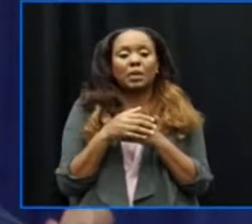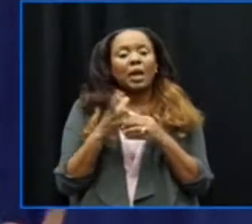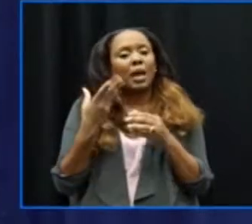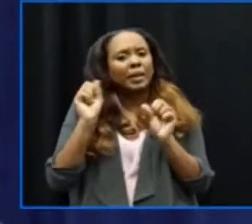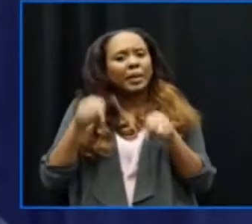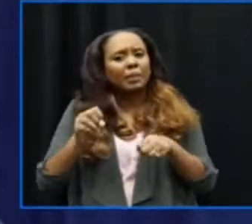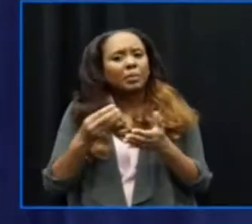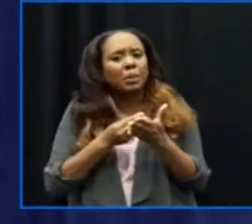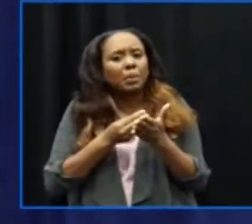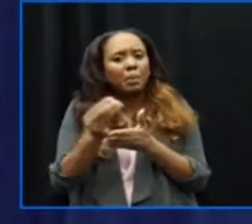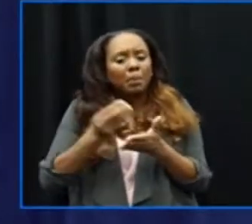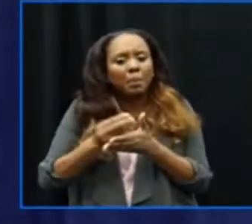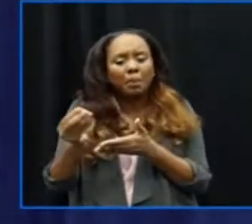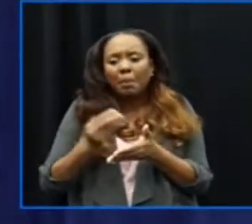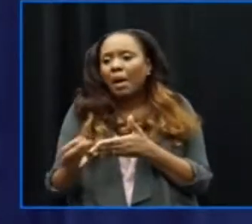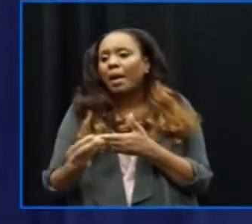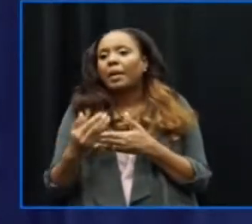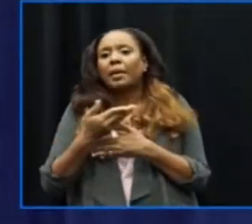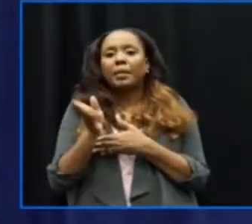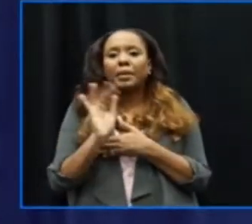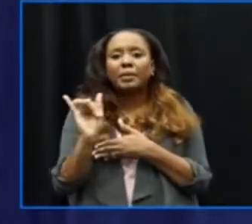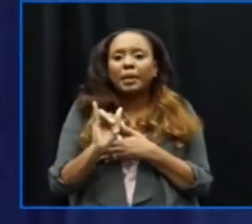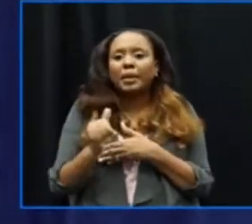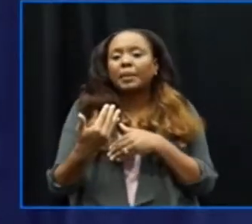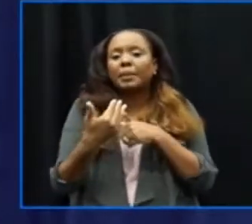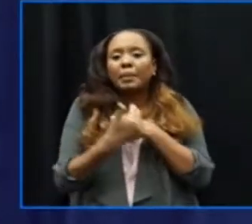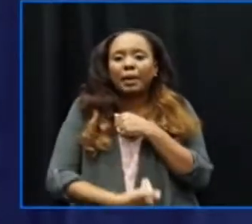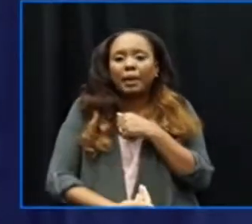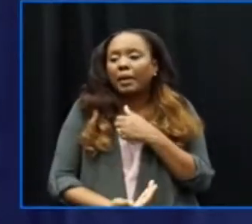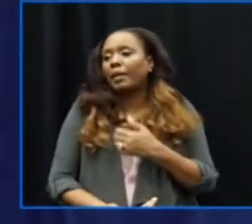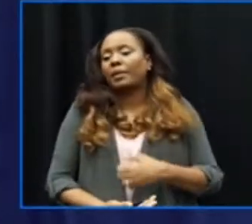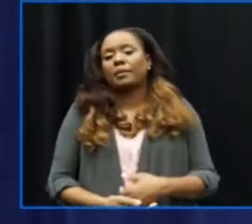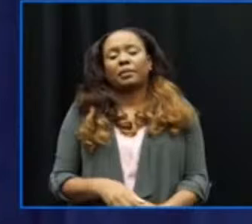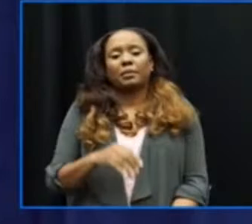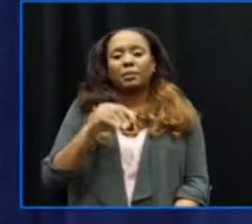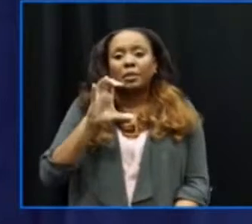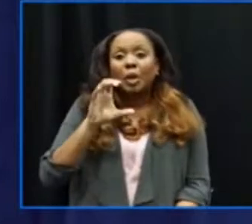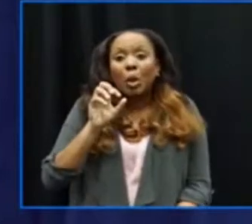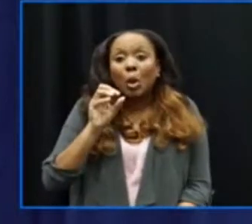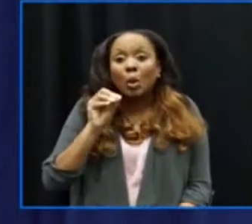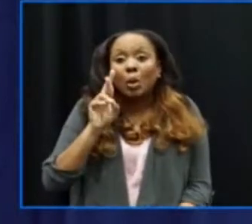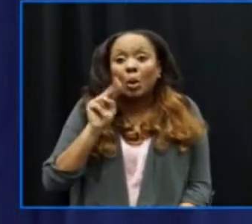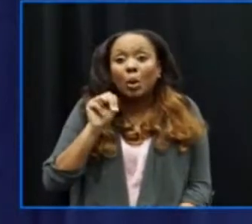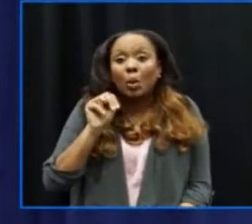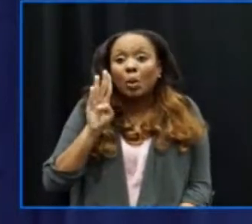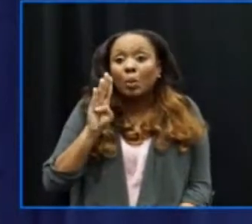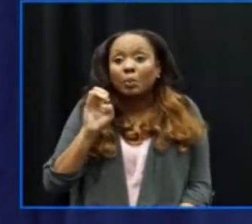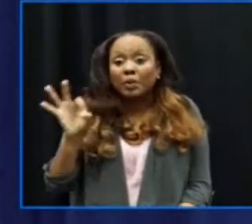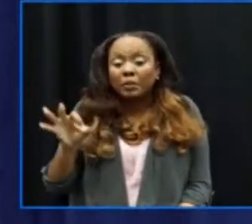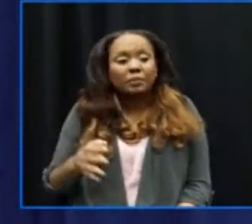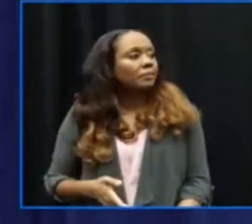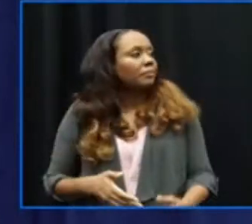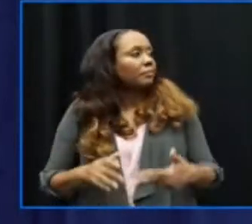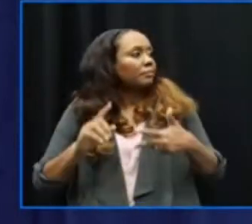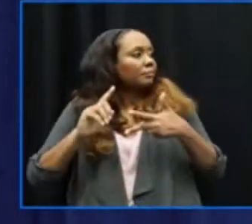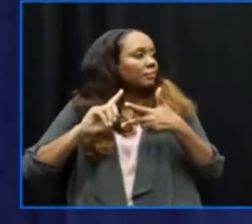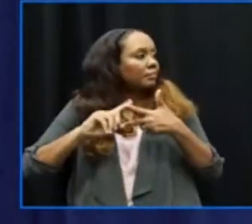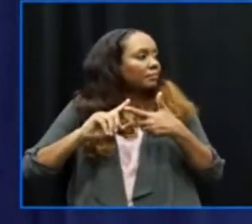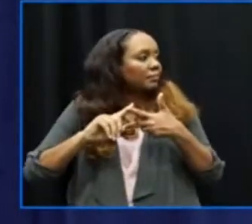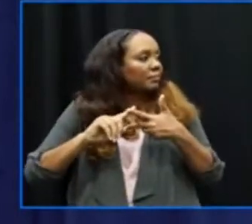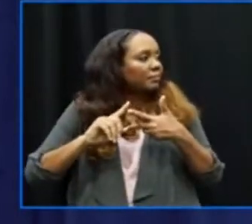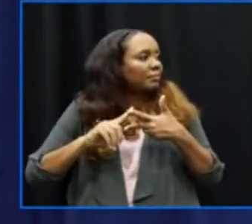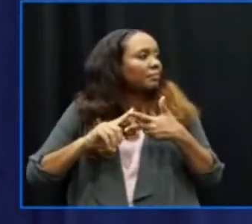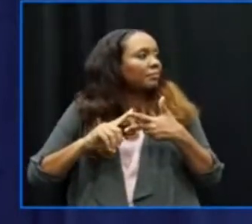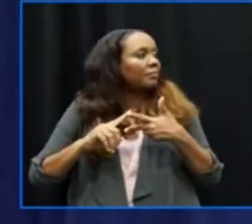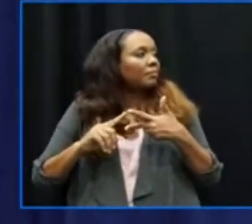sardines that they could have bought the year before. One option could be to have the burden fully shared by the young and the